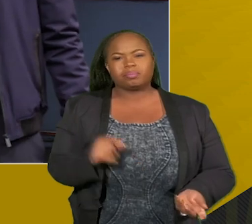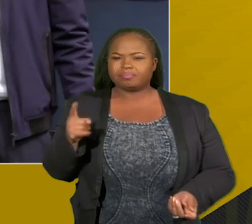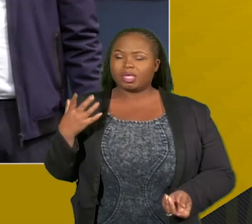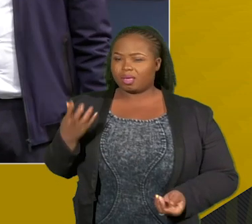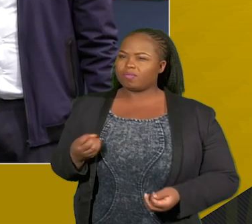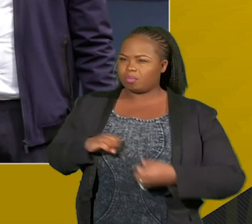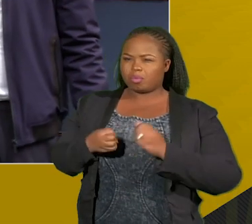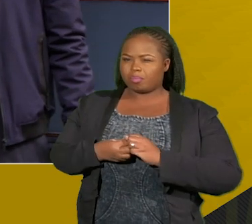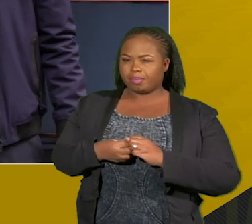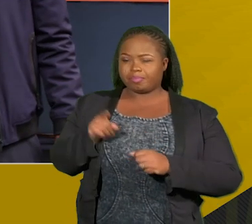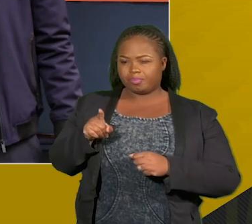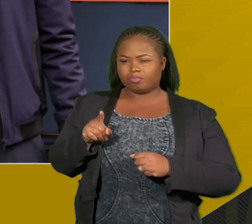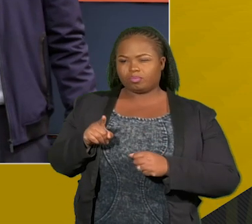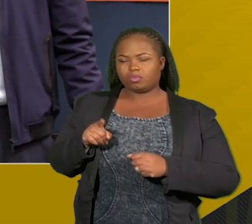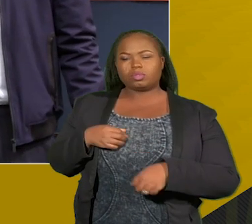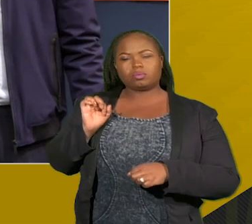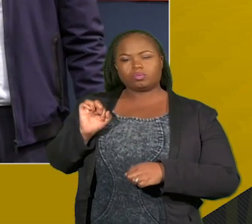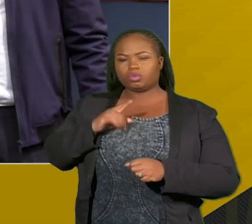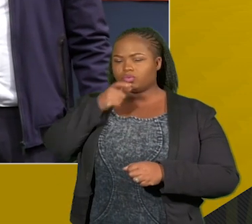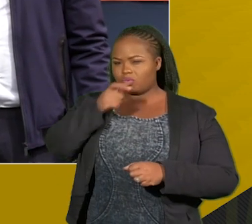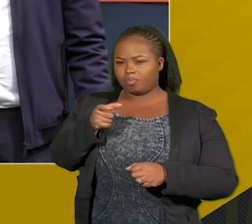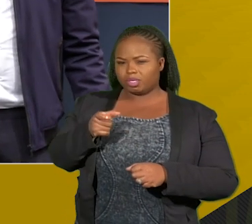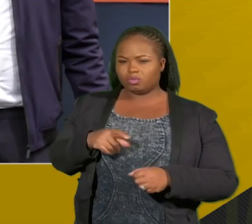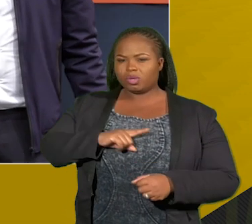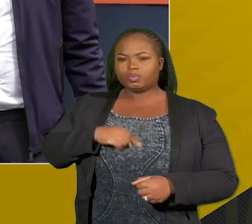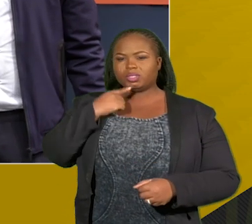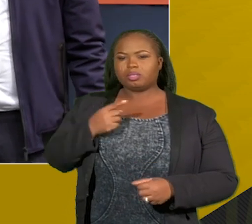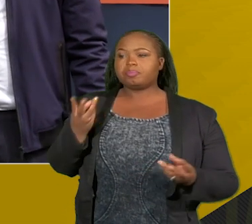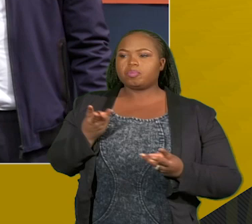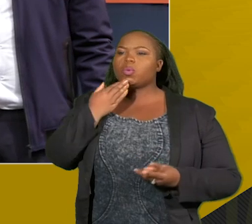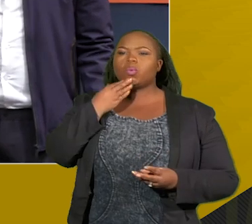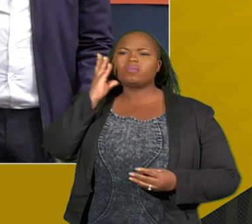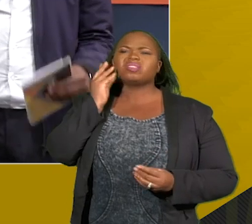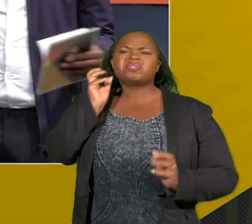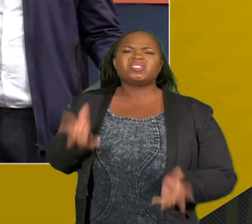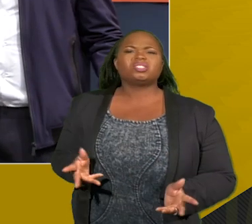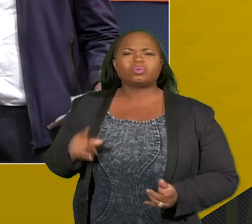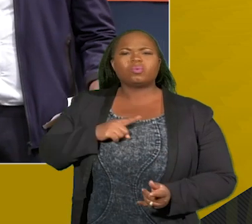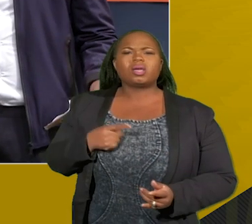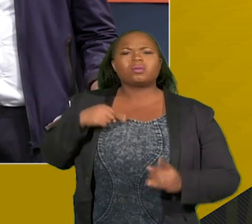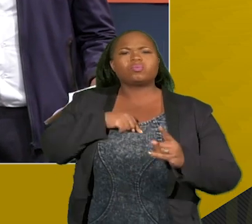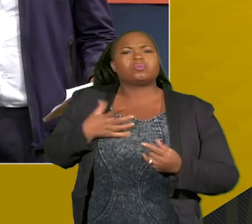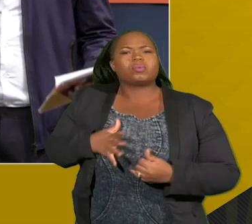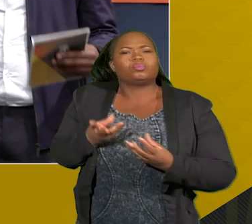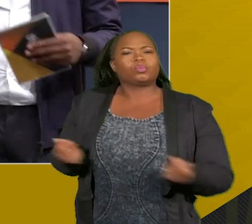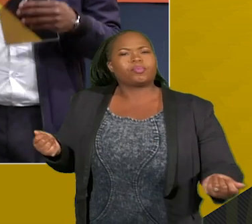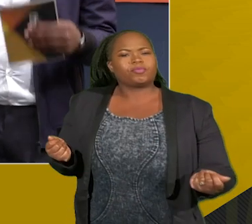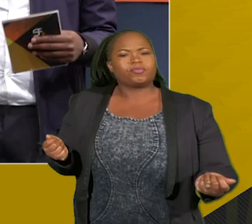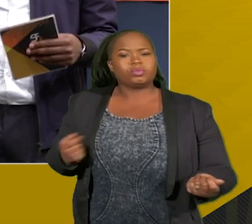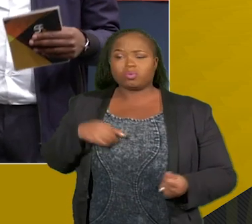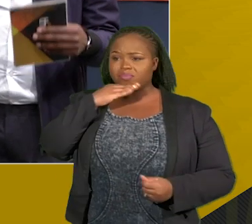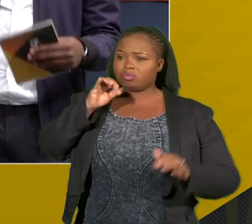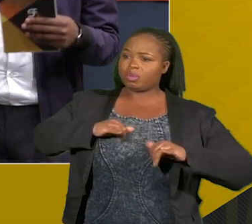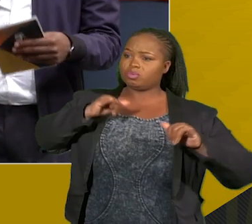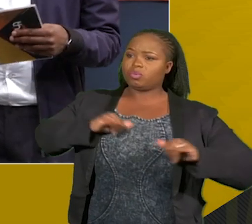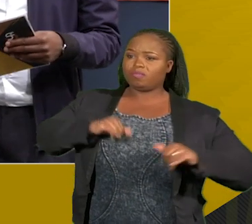I have a problem, Langa, Lento Ishonjega Manjo Gutier. We need to get to people who have done it, but because now we are looking for the solution, and must we wait